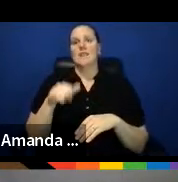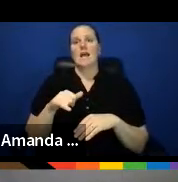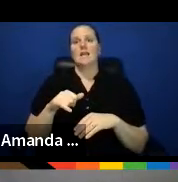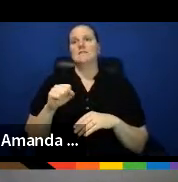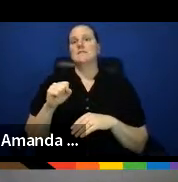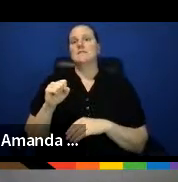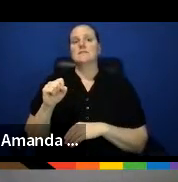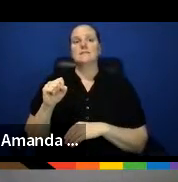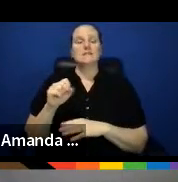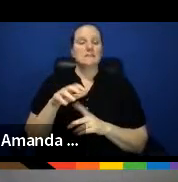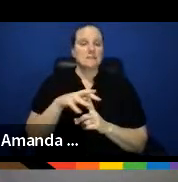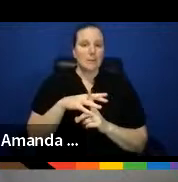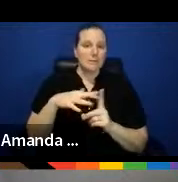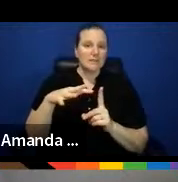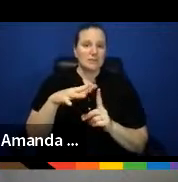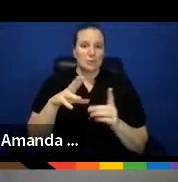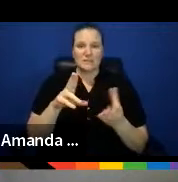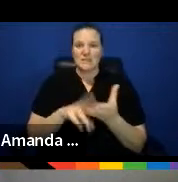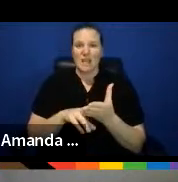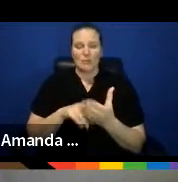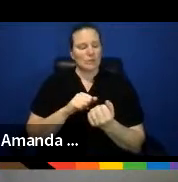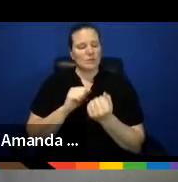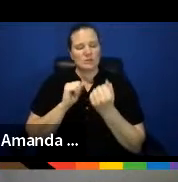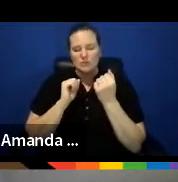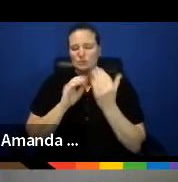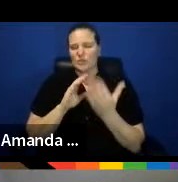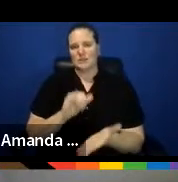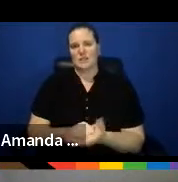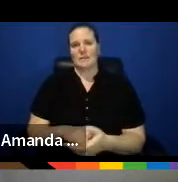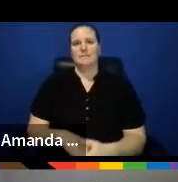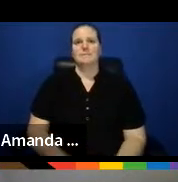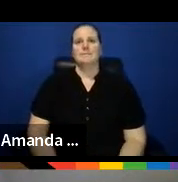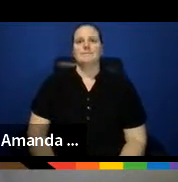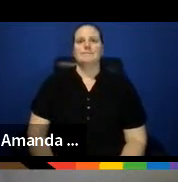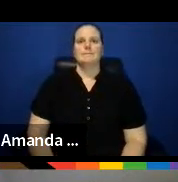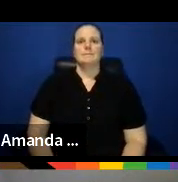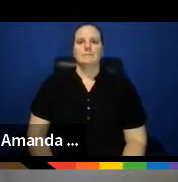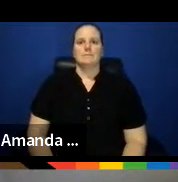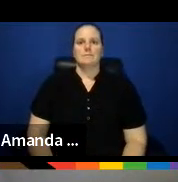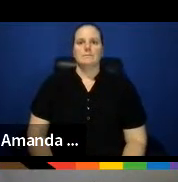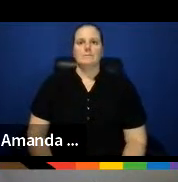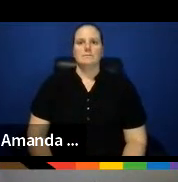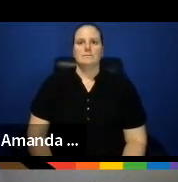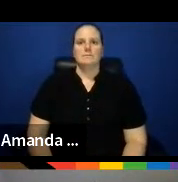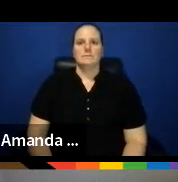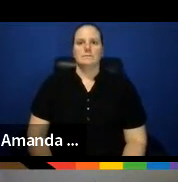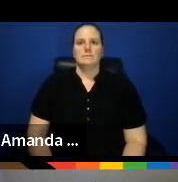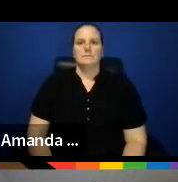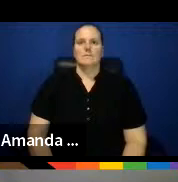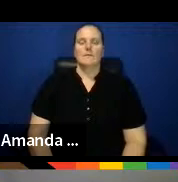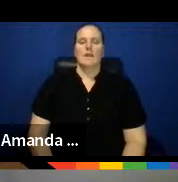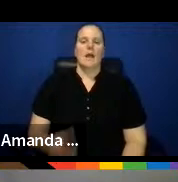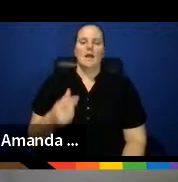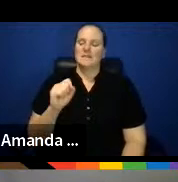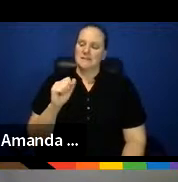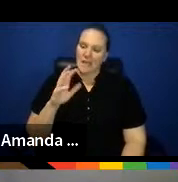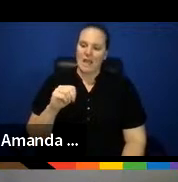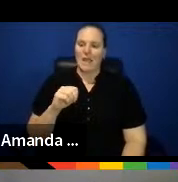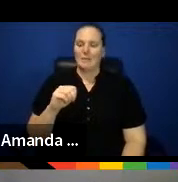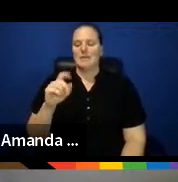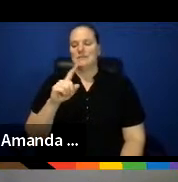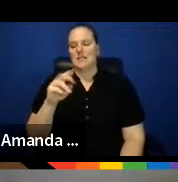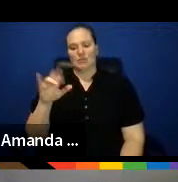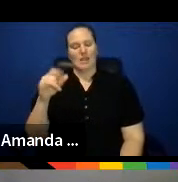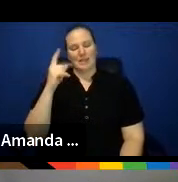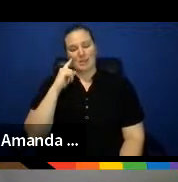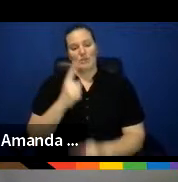and we all sign on to it, we'll address it. So, but I don't want to discredit what you said, Sam, and what you said, Zachary. I think you're